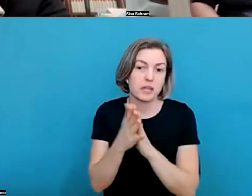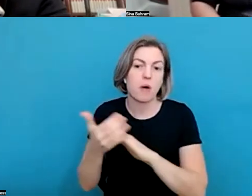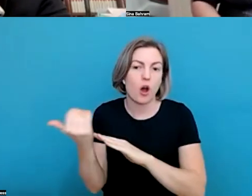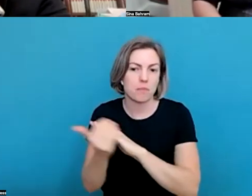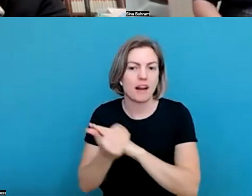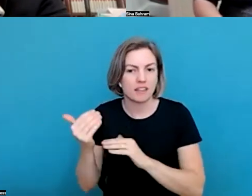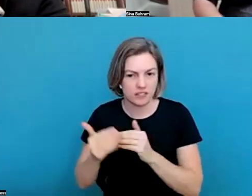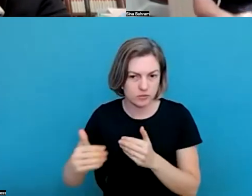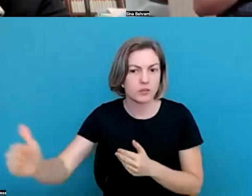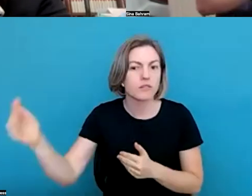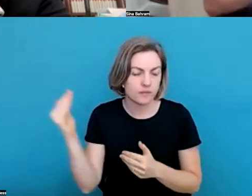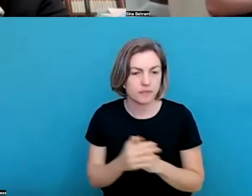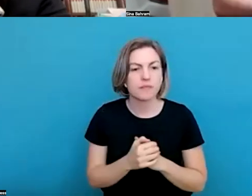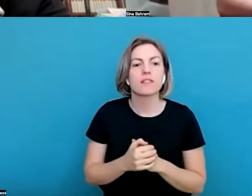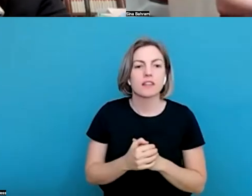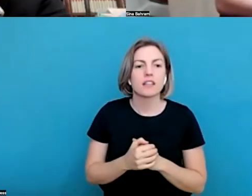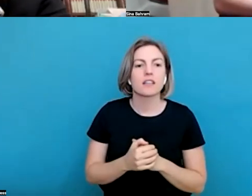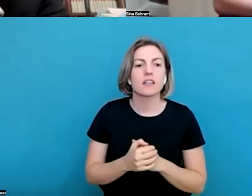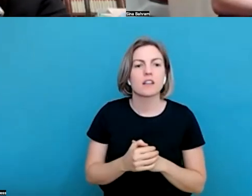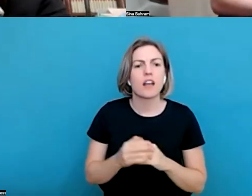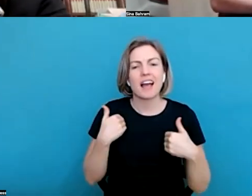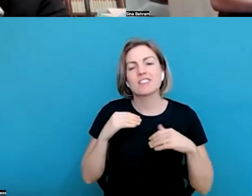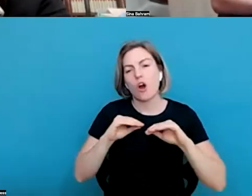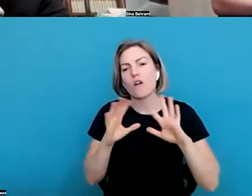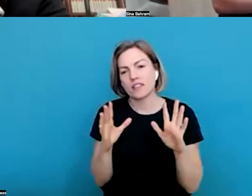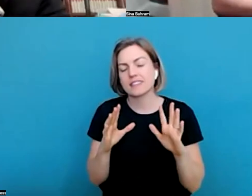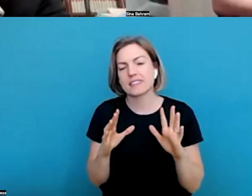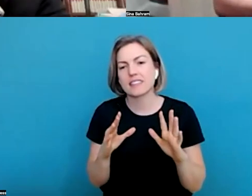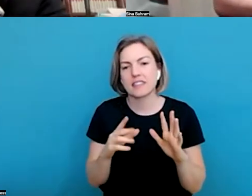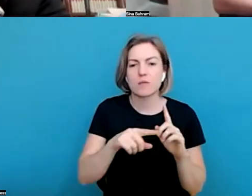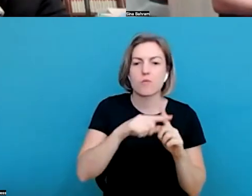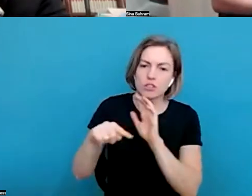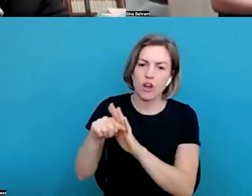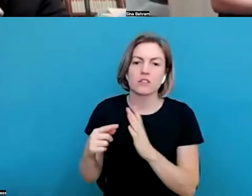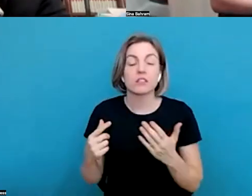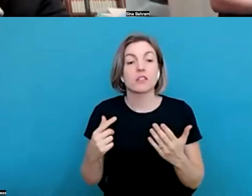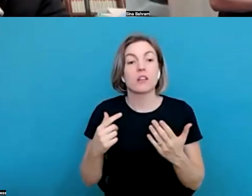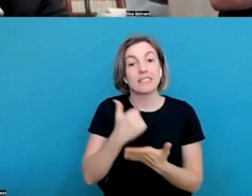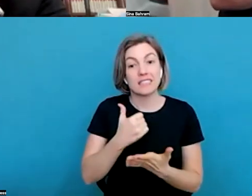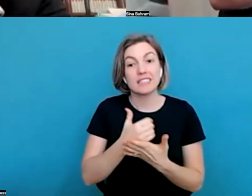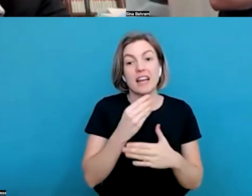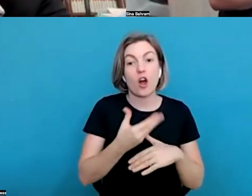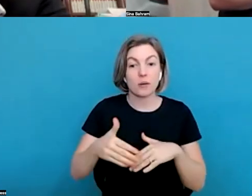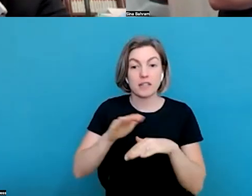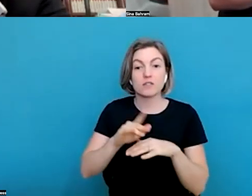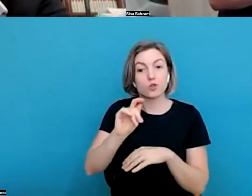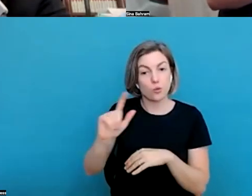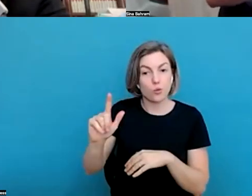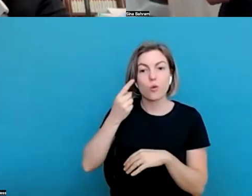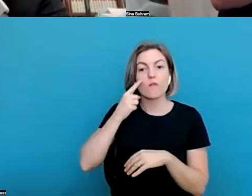moving forward. And that has obvious implications as an assist and augmentative tool